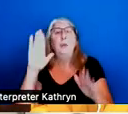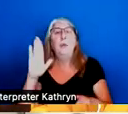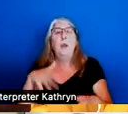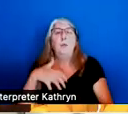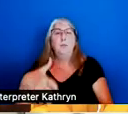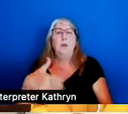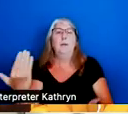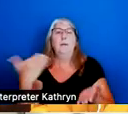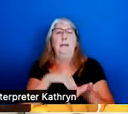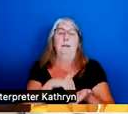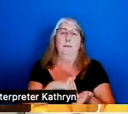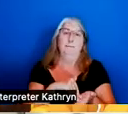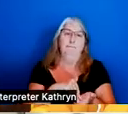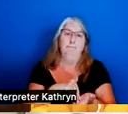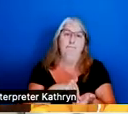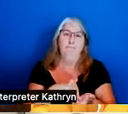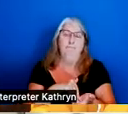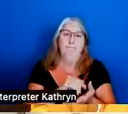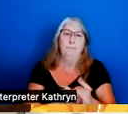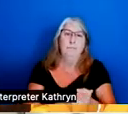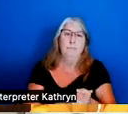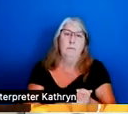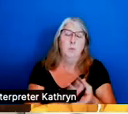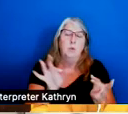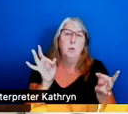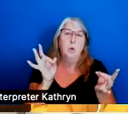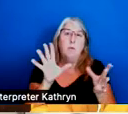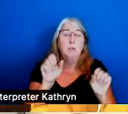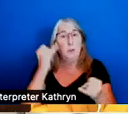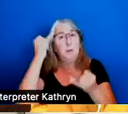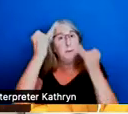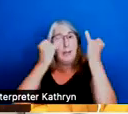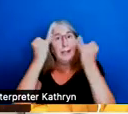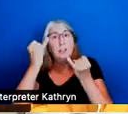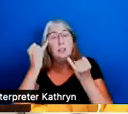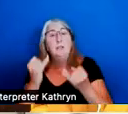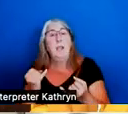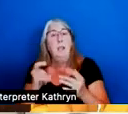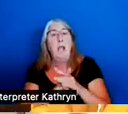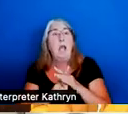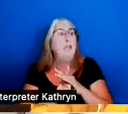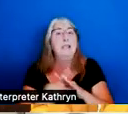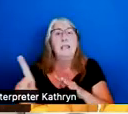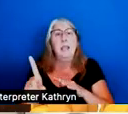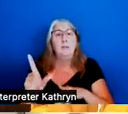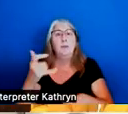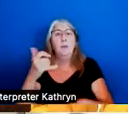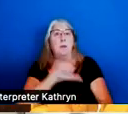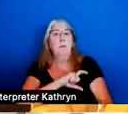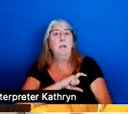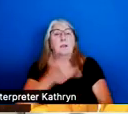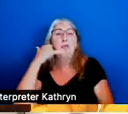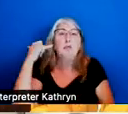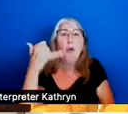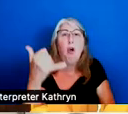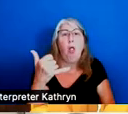child. So it was so horrible. Can you imagine that I escaped, that I called the police and this man,